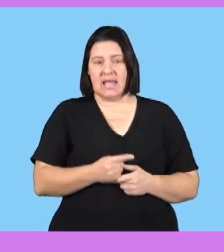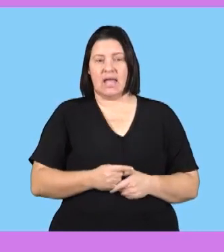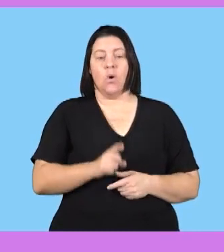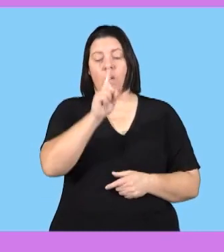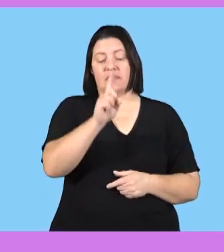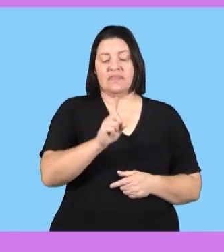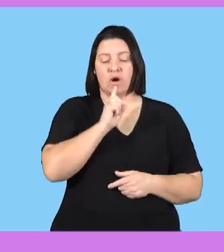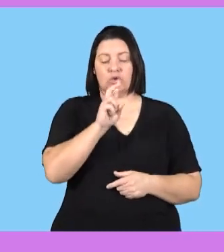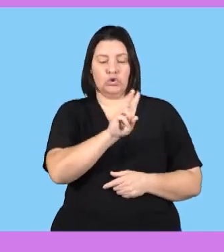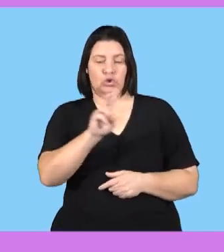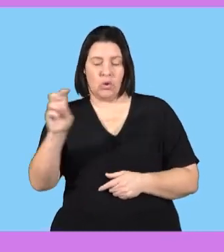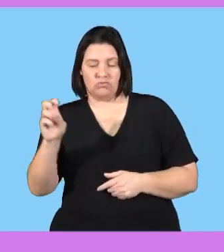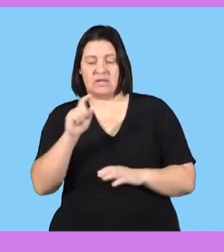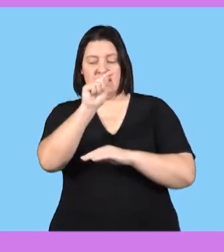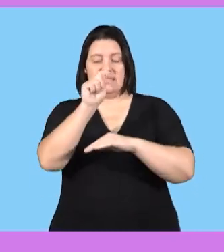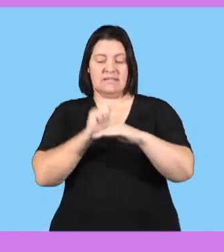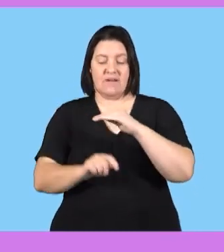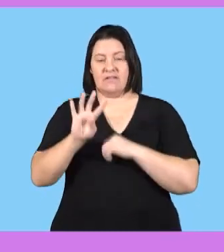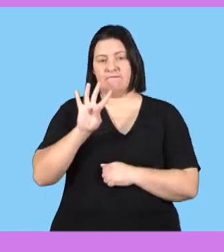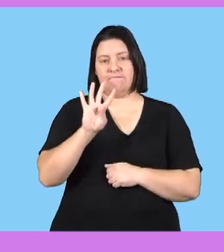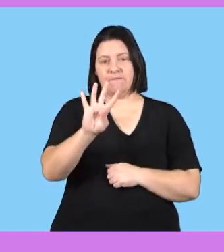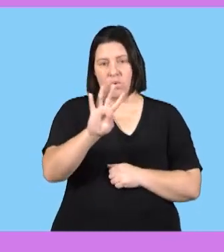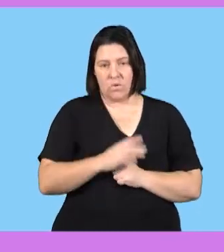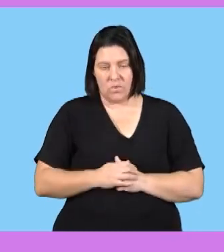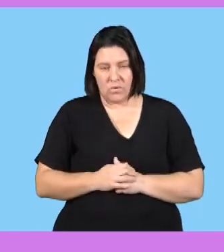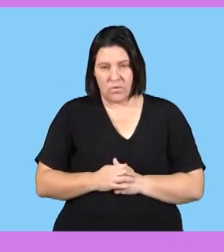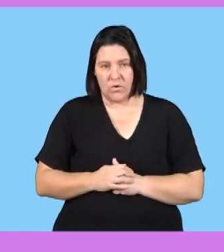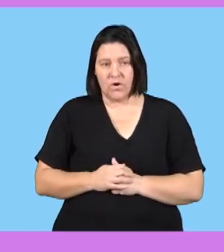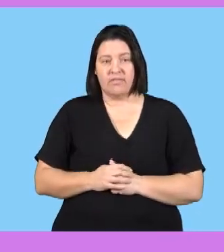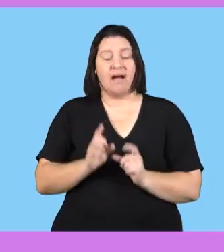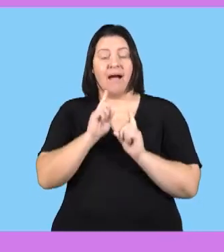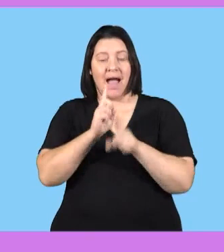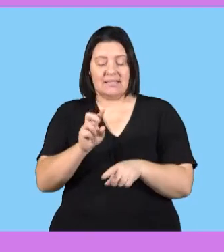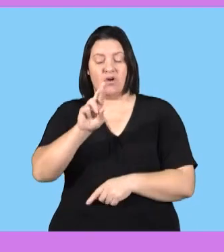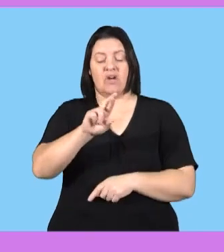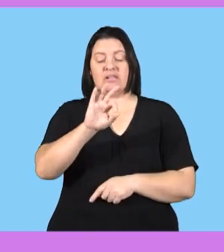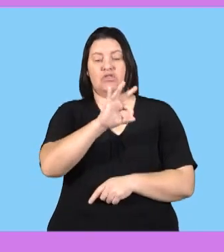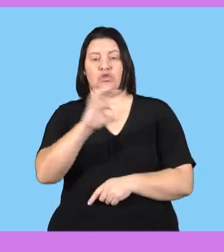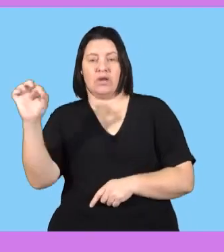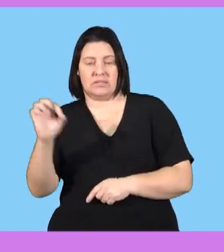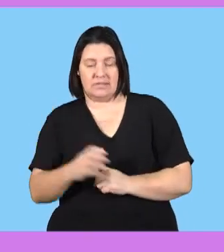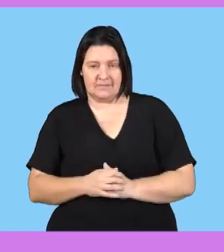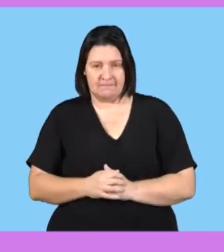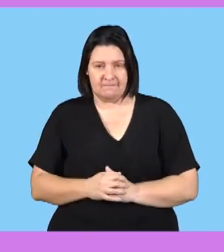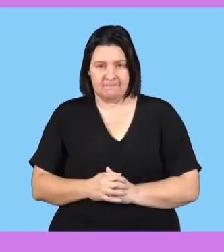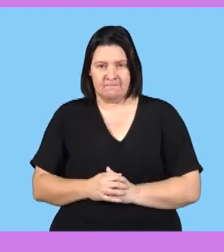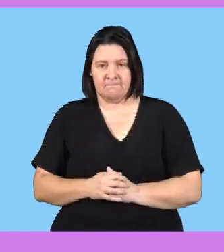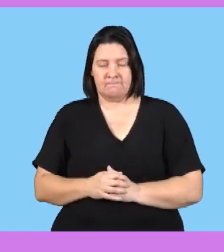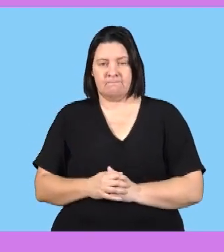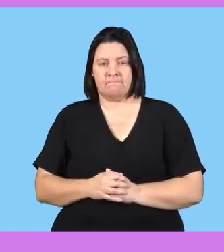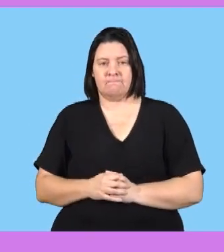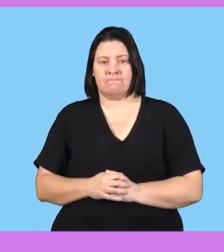take 1,200 rand and we divide it by four and we get 300